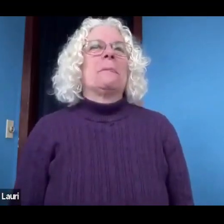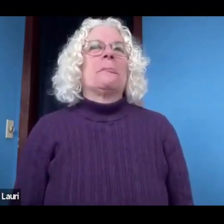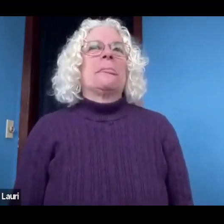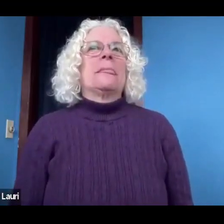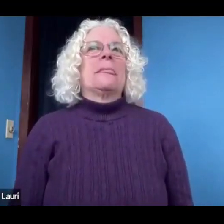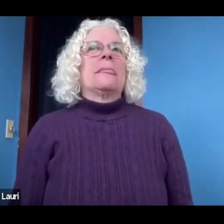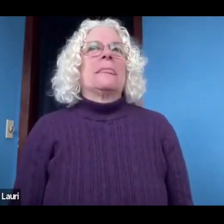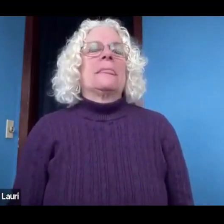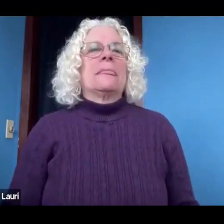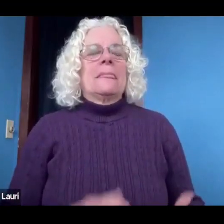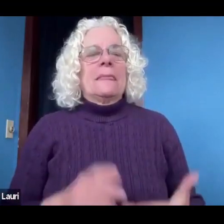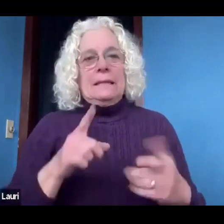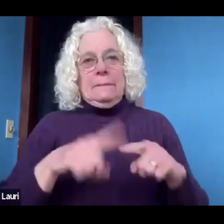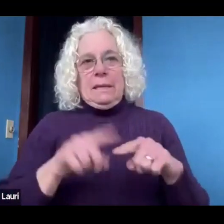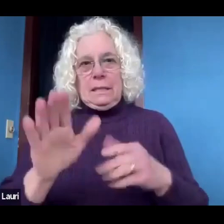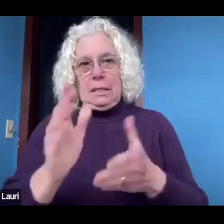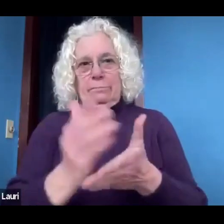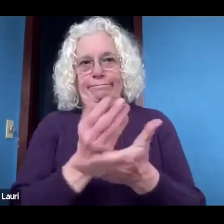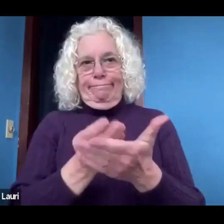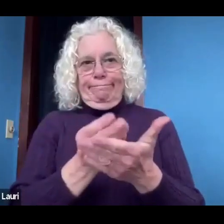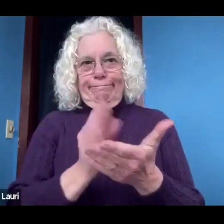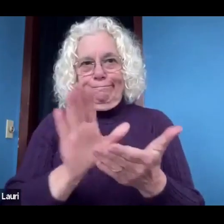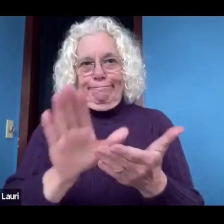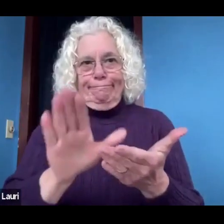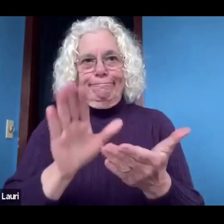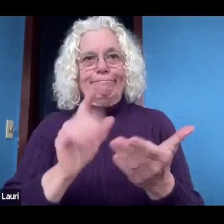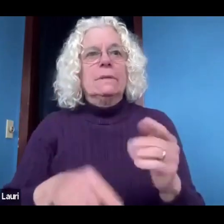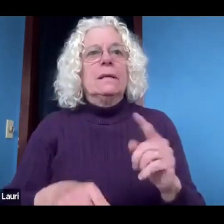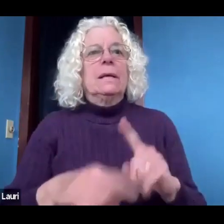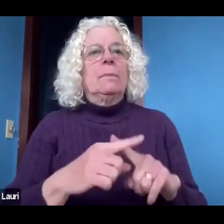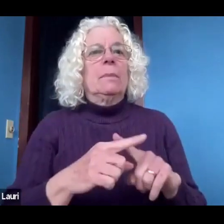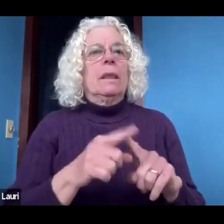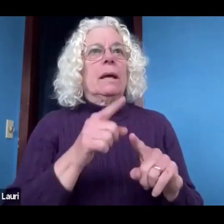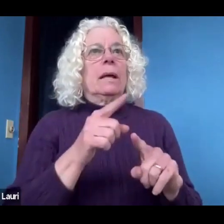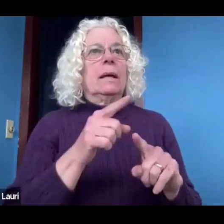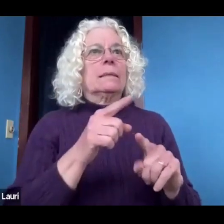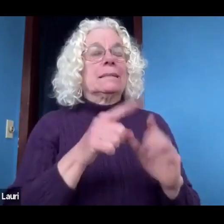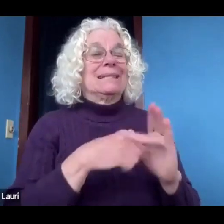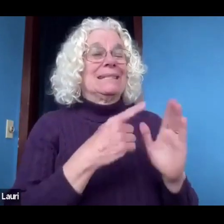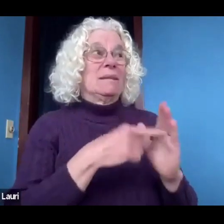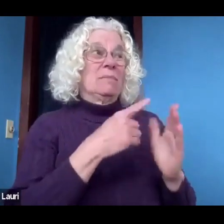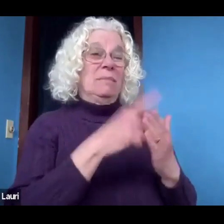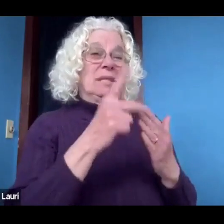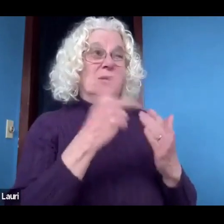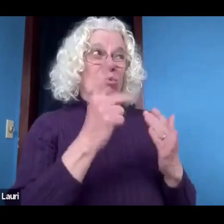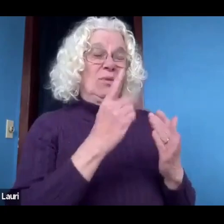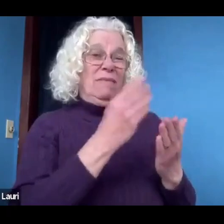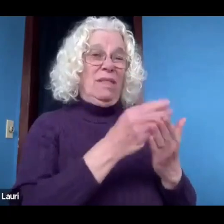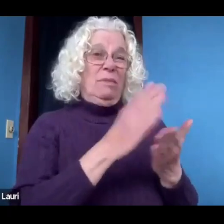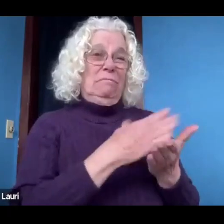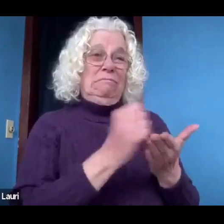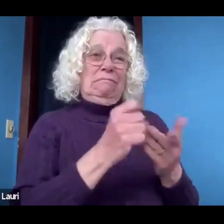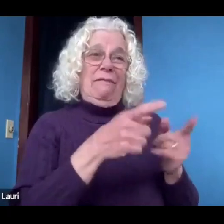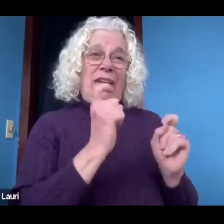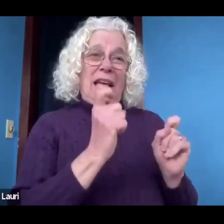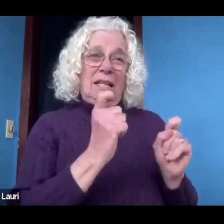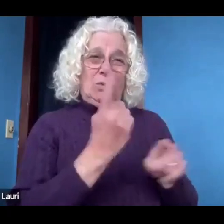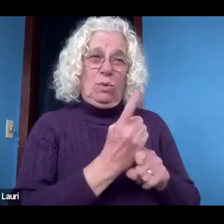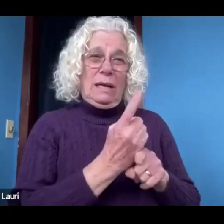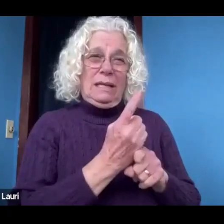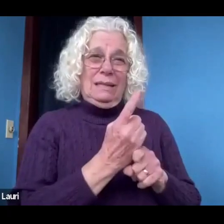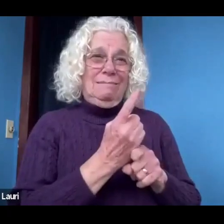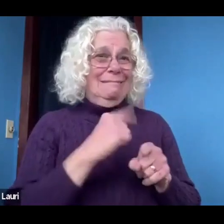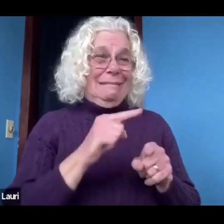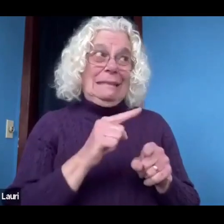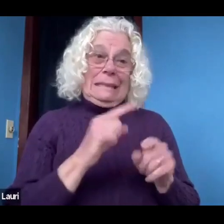So it's going to be based on income. Some of these programs run out of funds pretty early on, especially, you know, in our nice